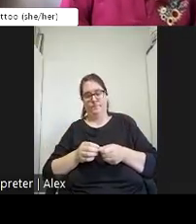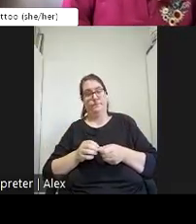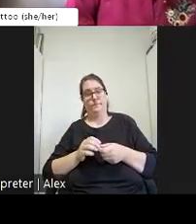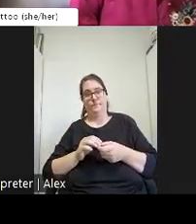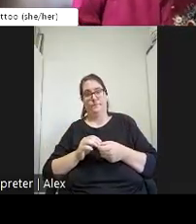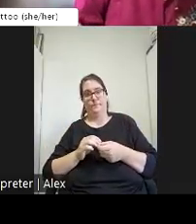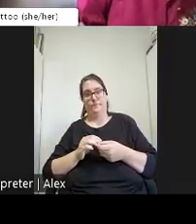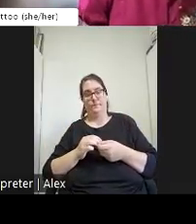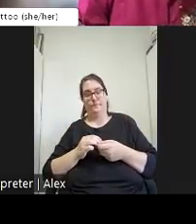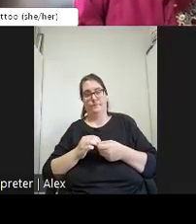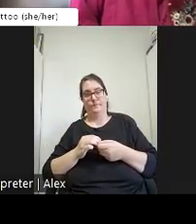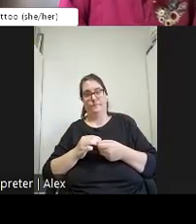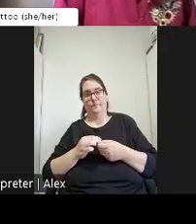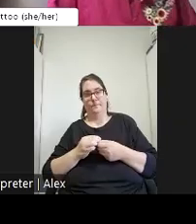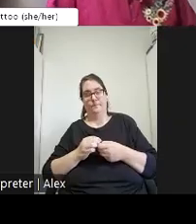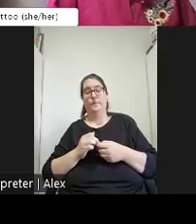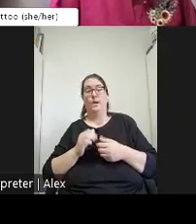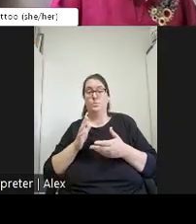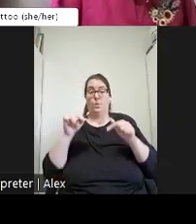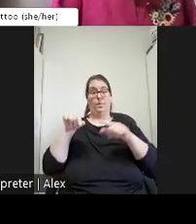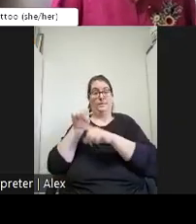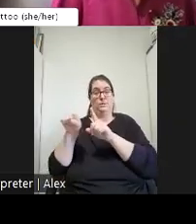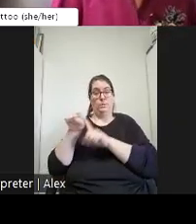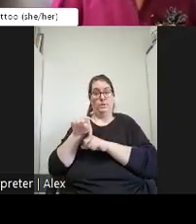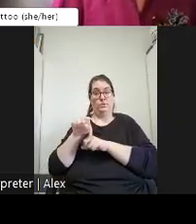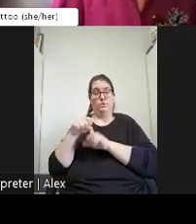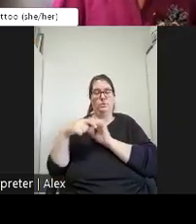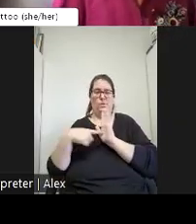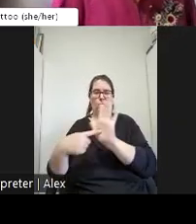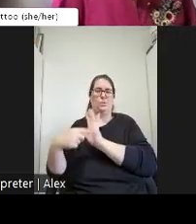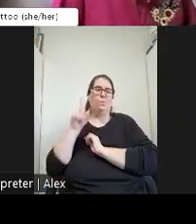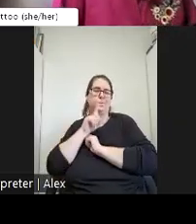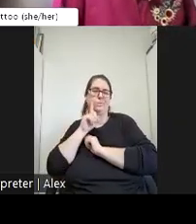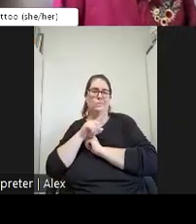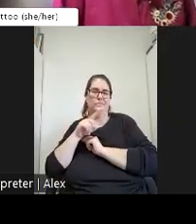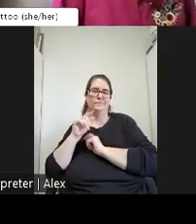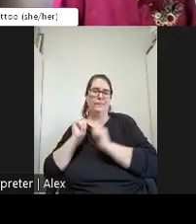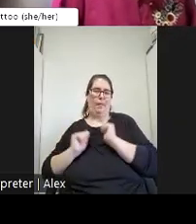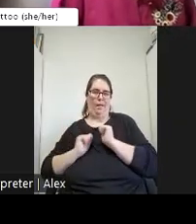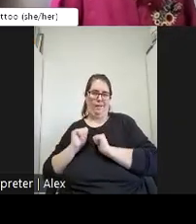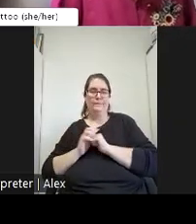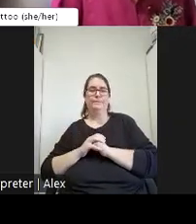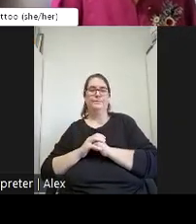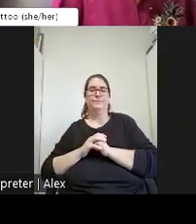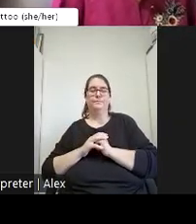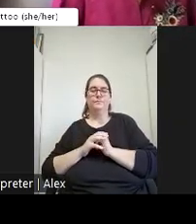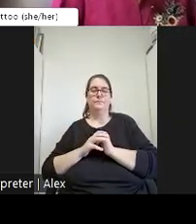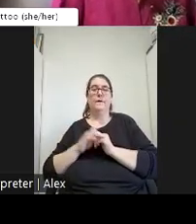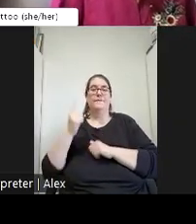So this scenario that we are going to be showcasing with all of you today is of our first